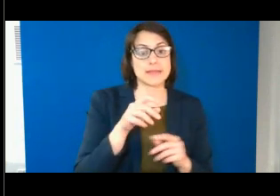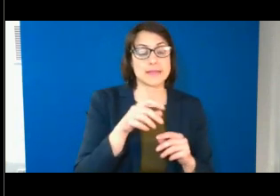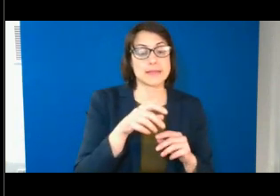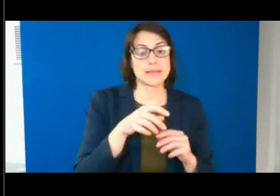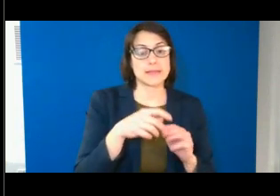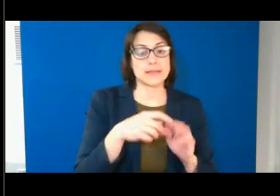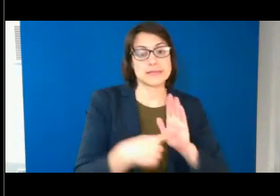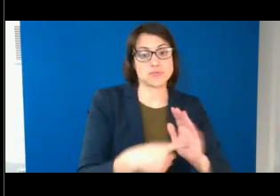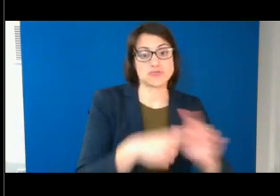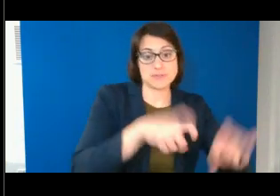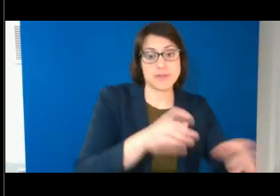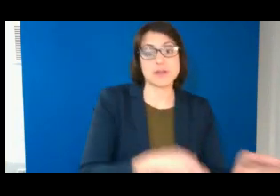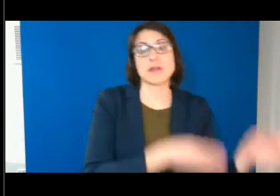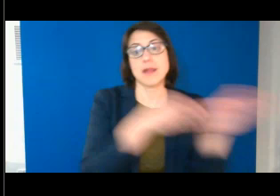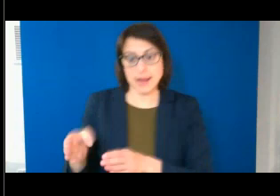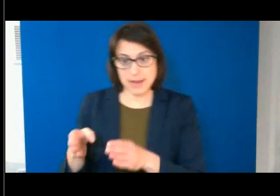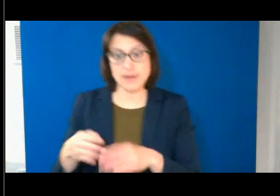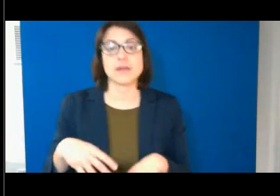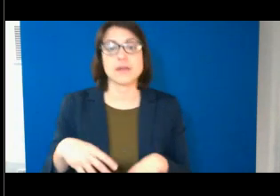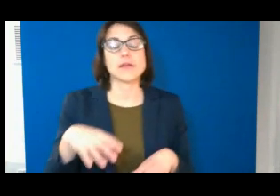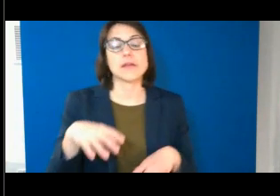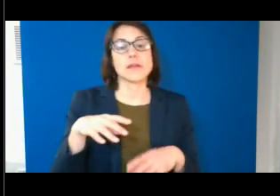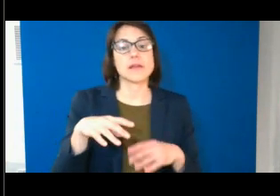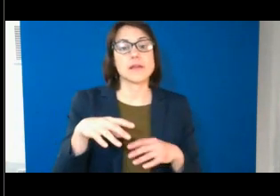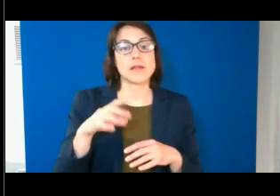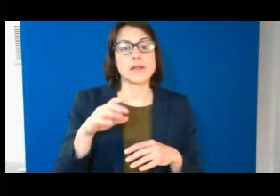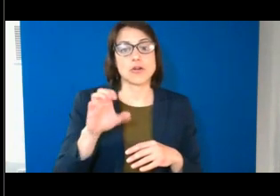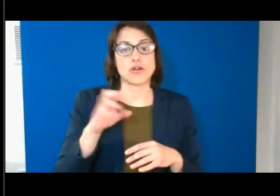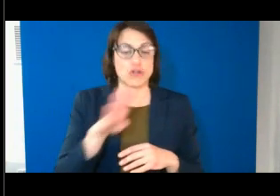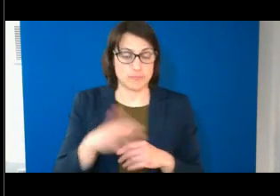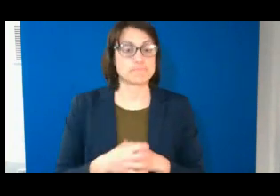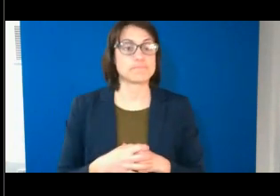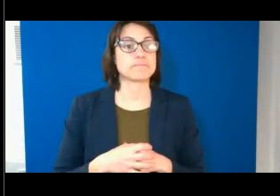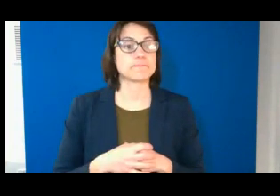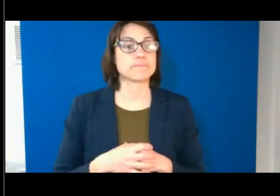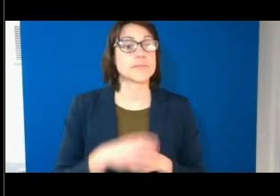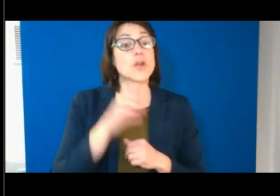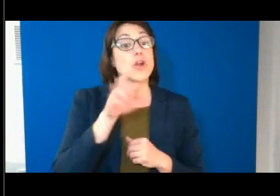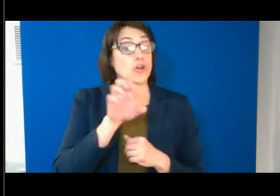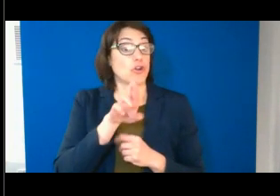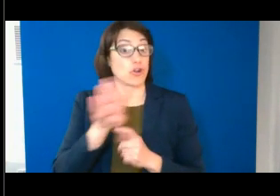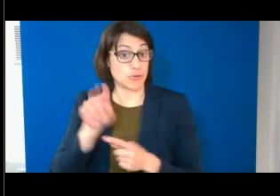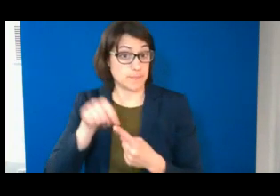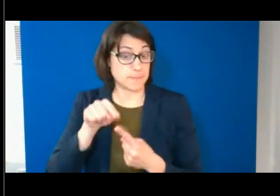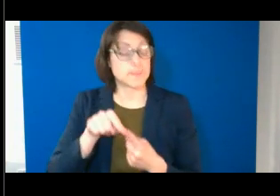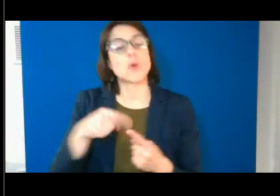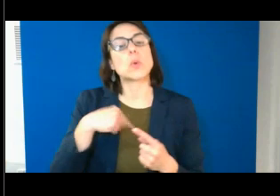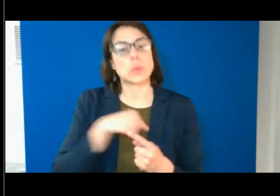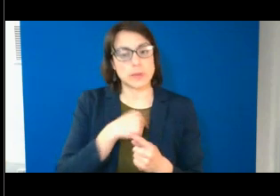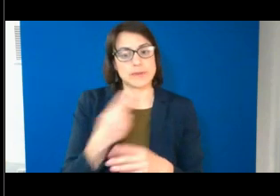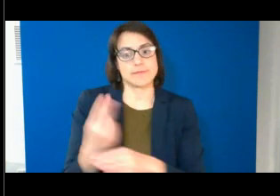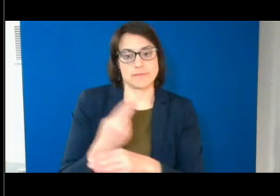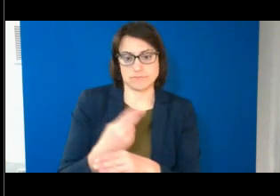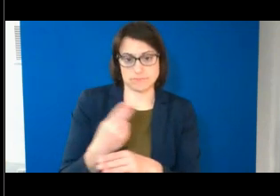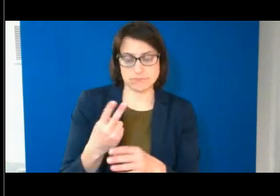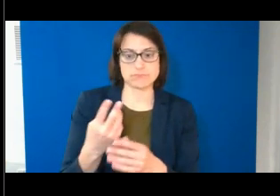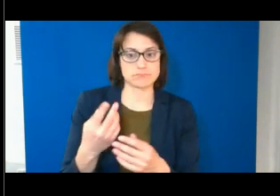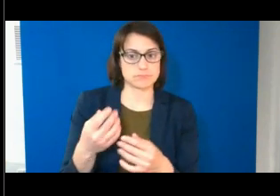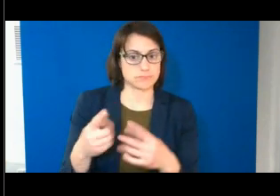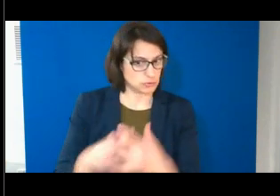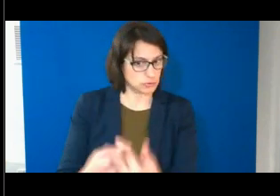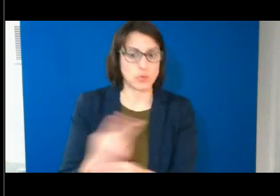Authority wastewater pilot. So next slide, please. So quickly on the curb monitoring, we deployed several of these pontoon devices just